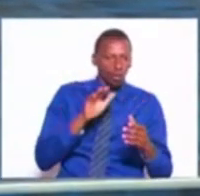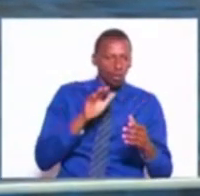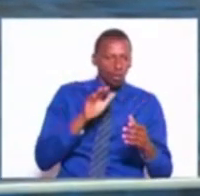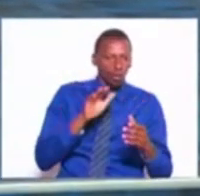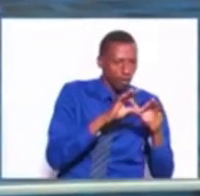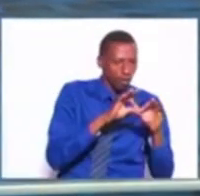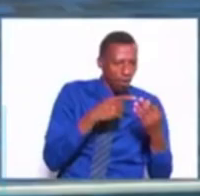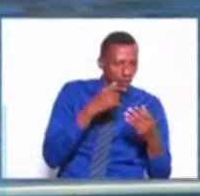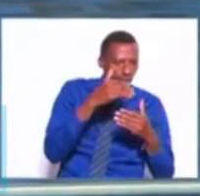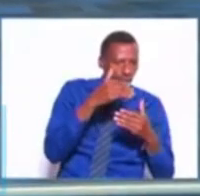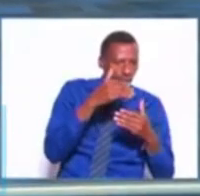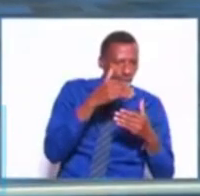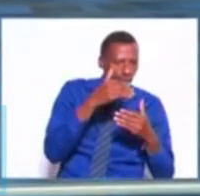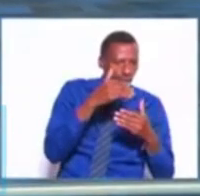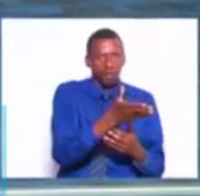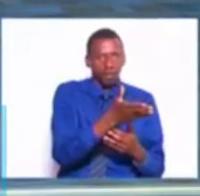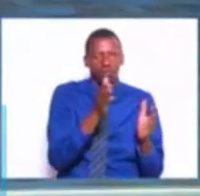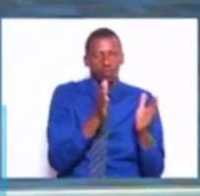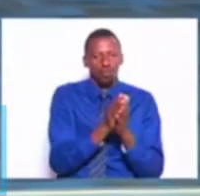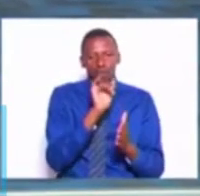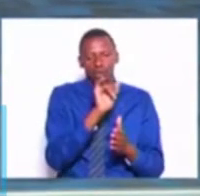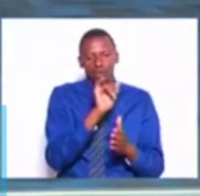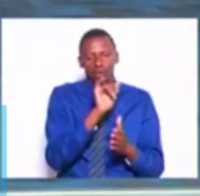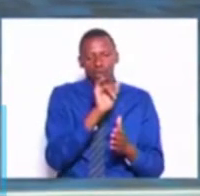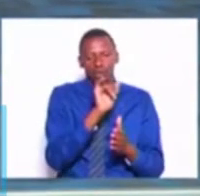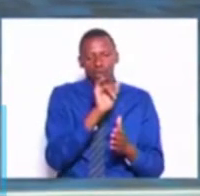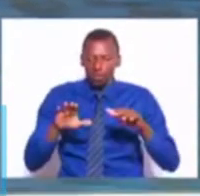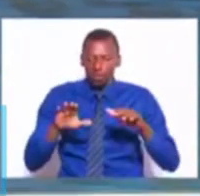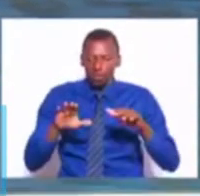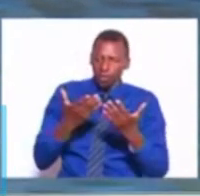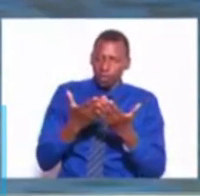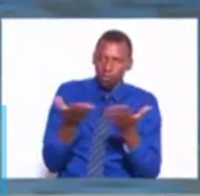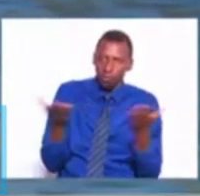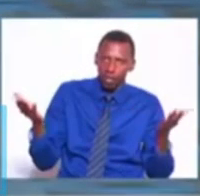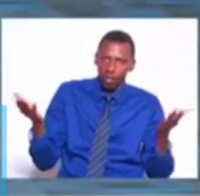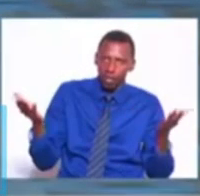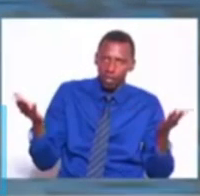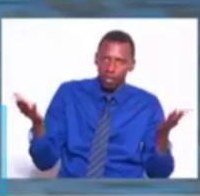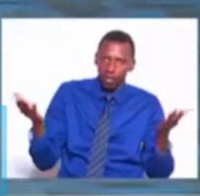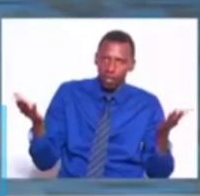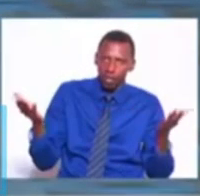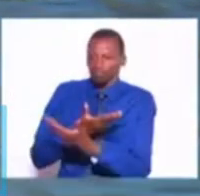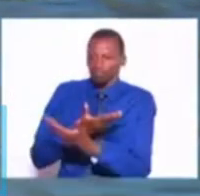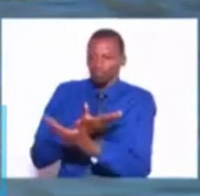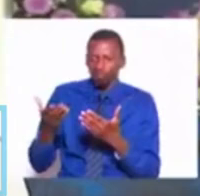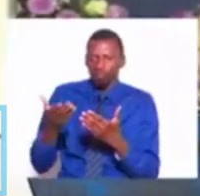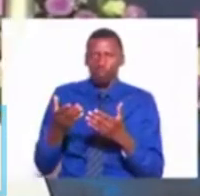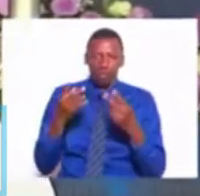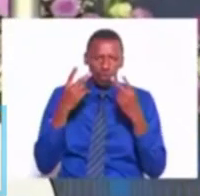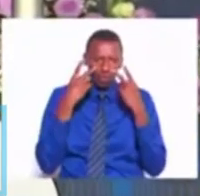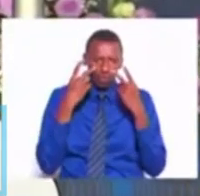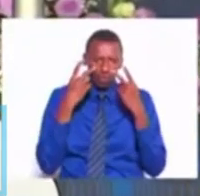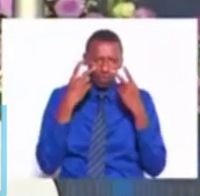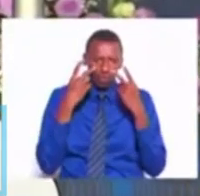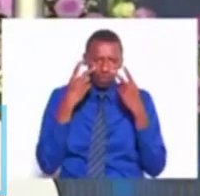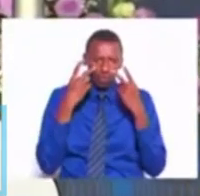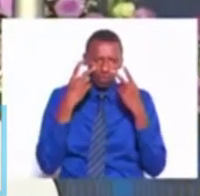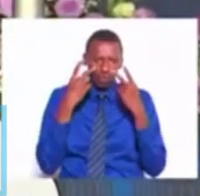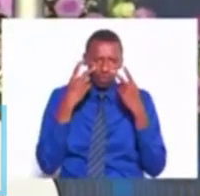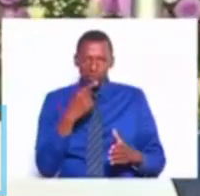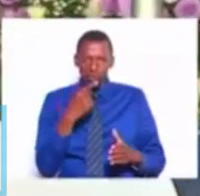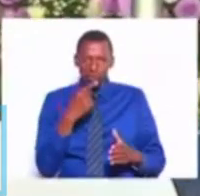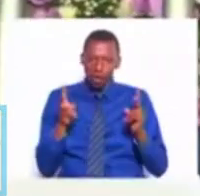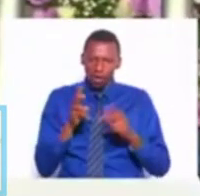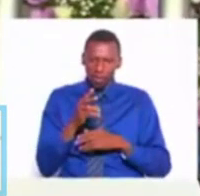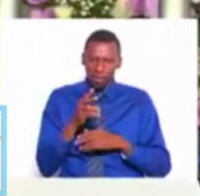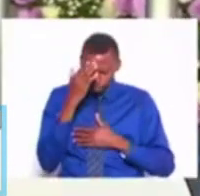were surrounding the particular person, the way they were criticizing each other. You may find a person who is very